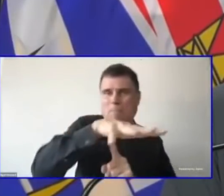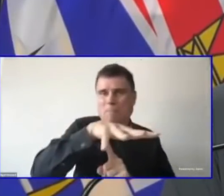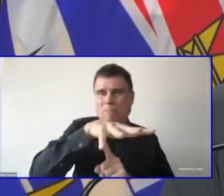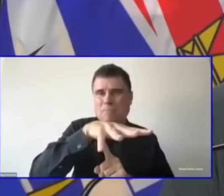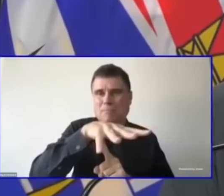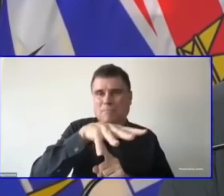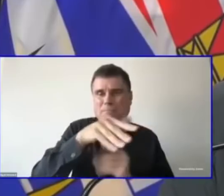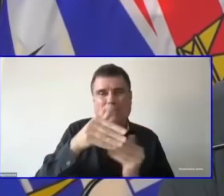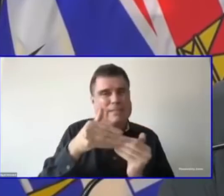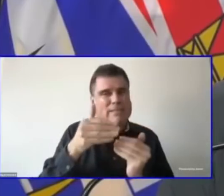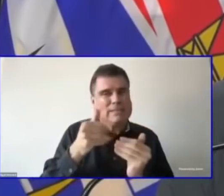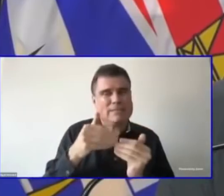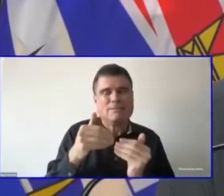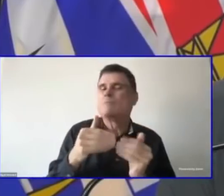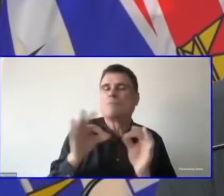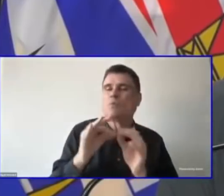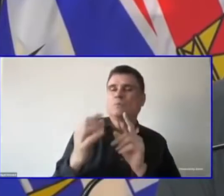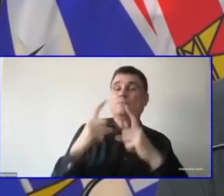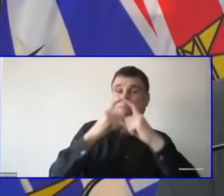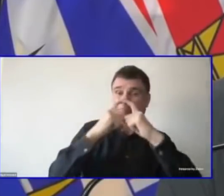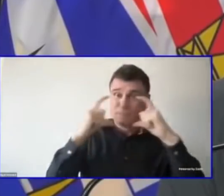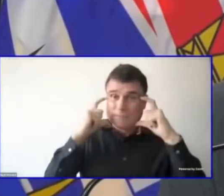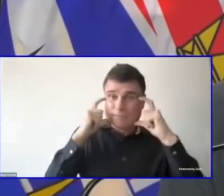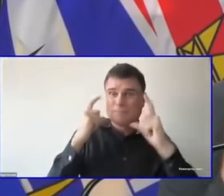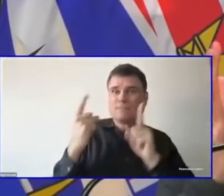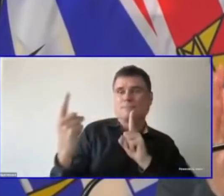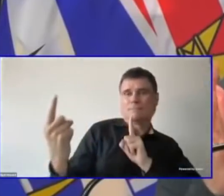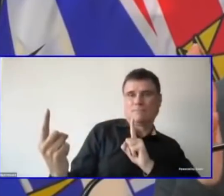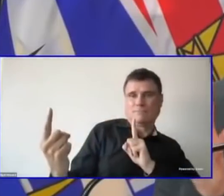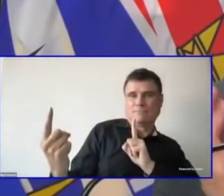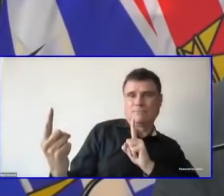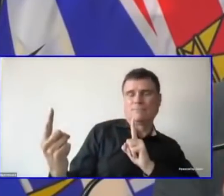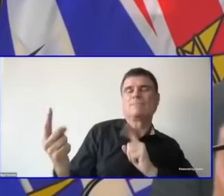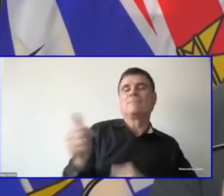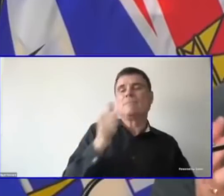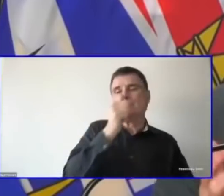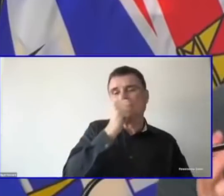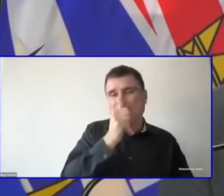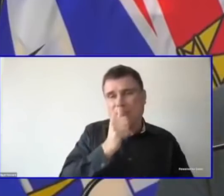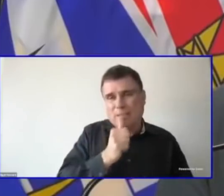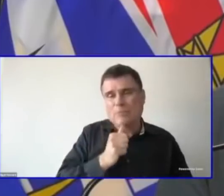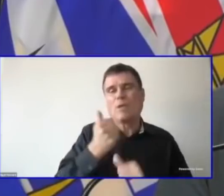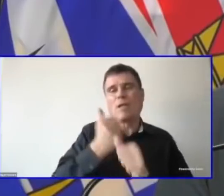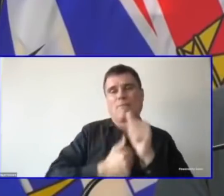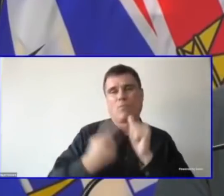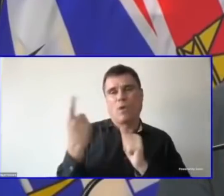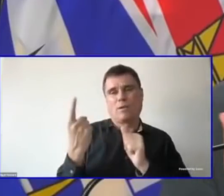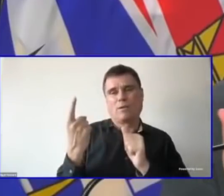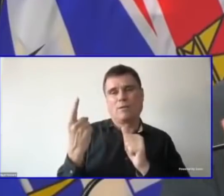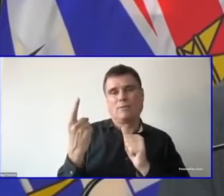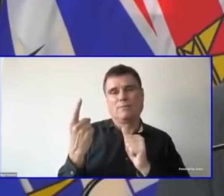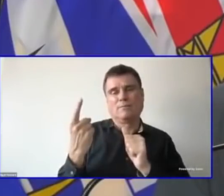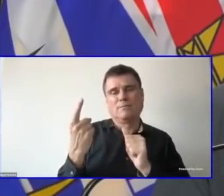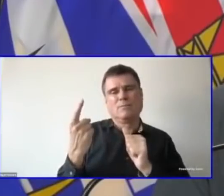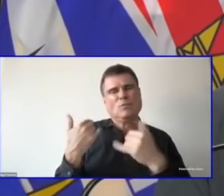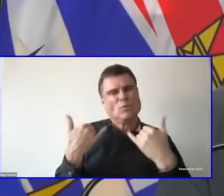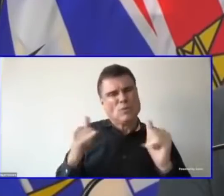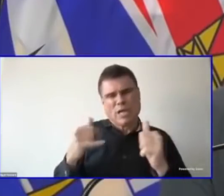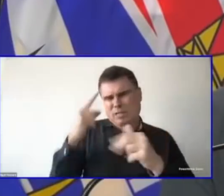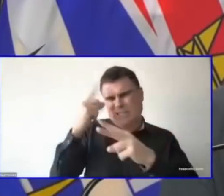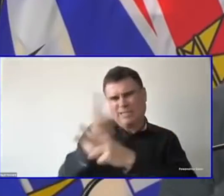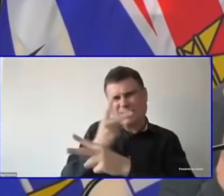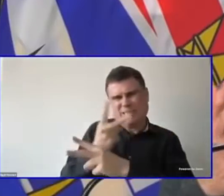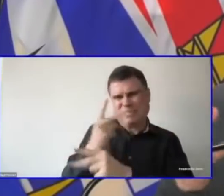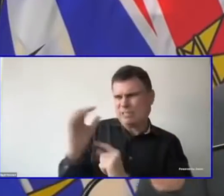with each other. It's going to be a challenging few weeks until we actually understand how this virus is going, this strain of the virus,